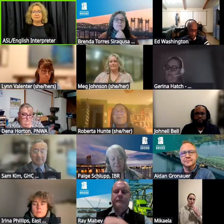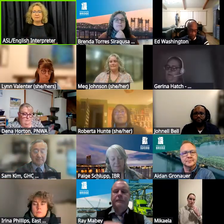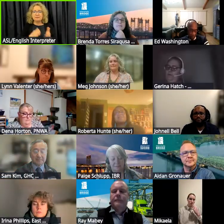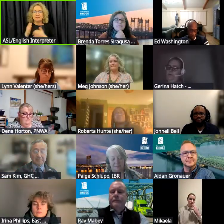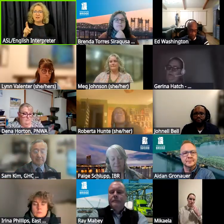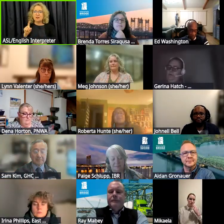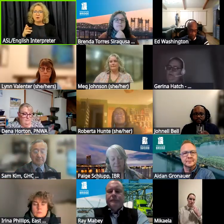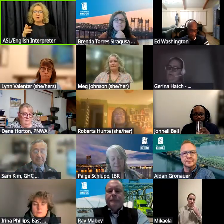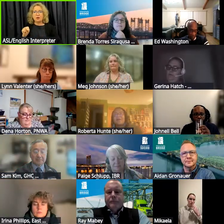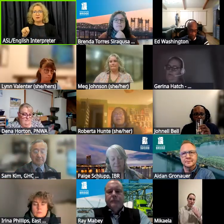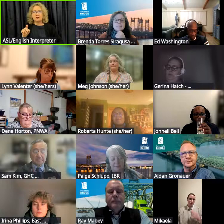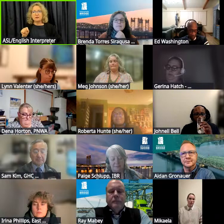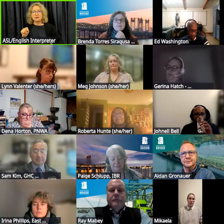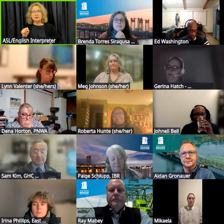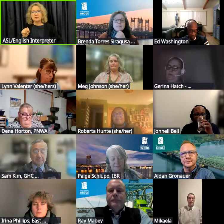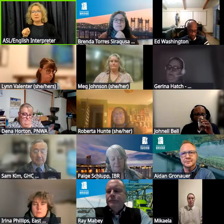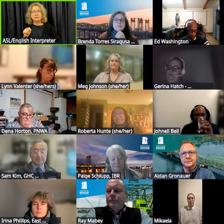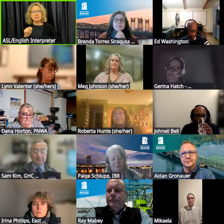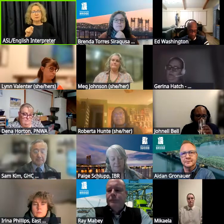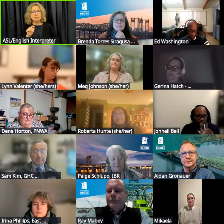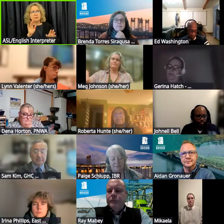Well, I just want to